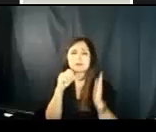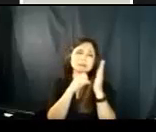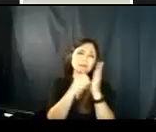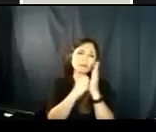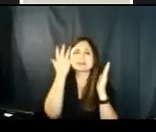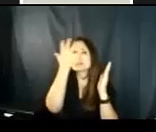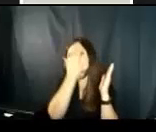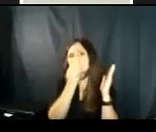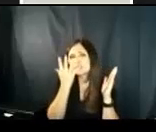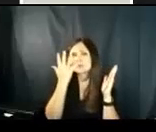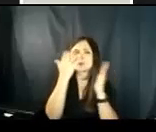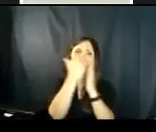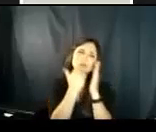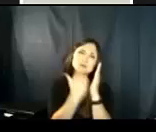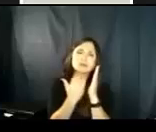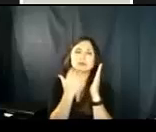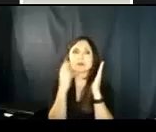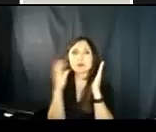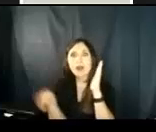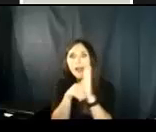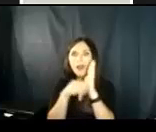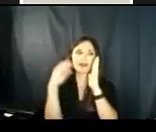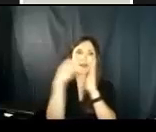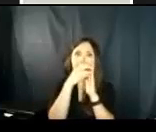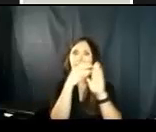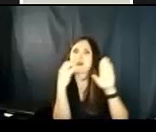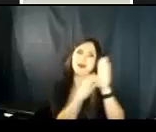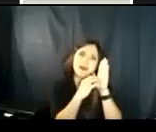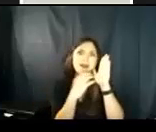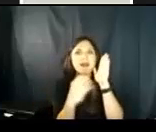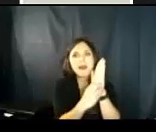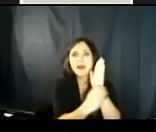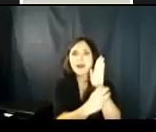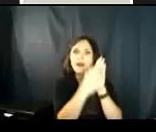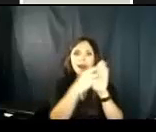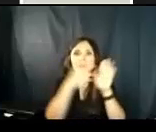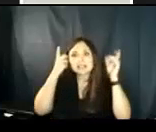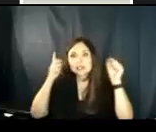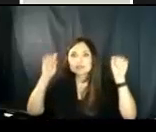be, and we start adding all kinds of decorations using